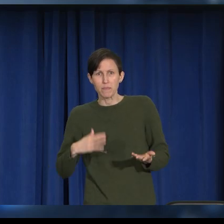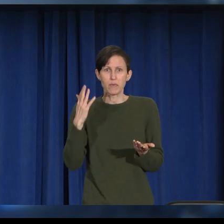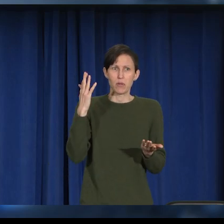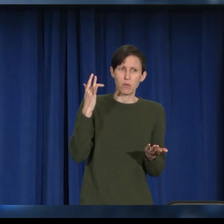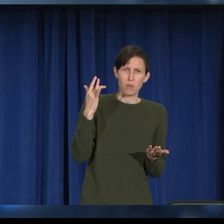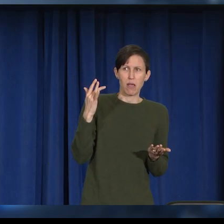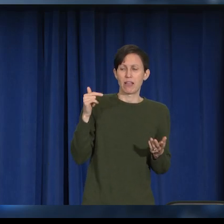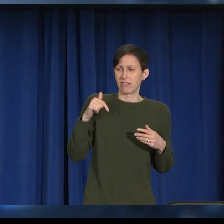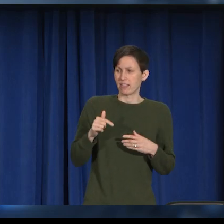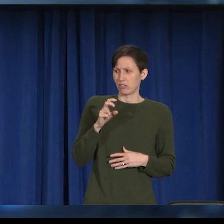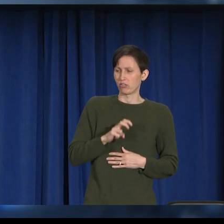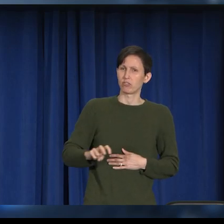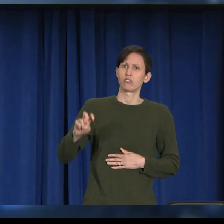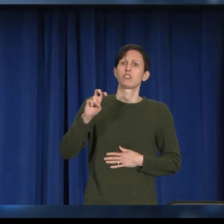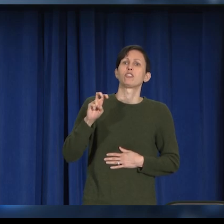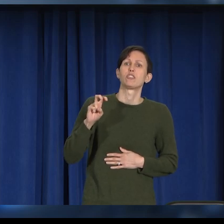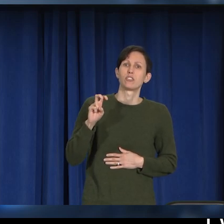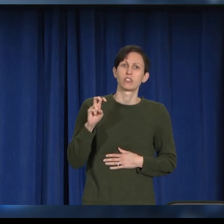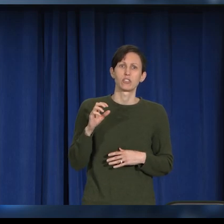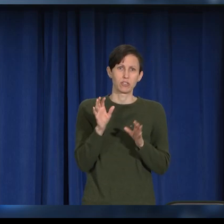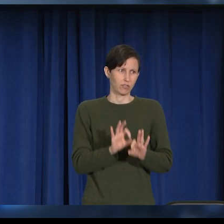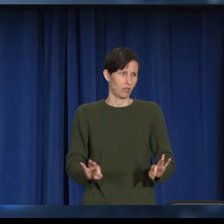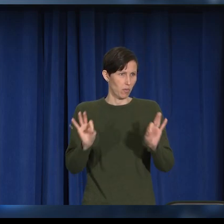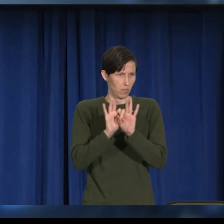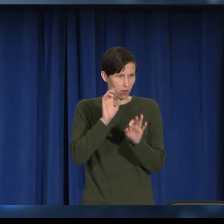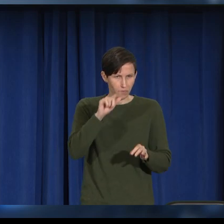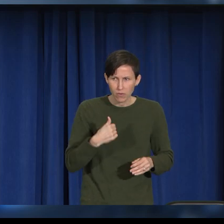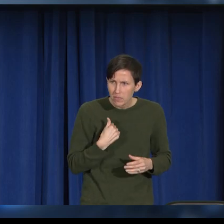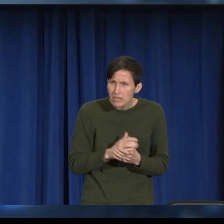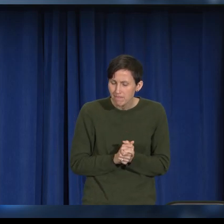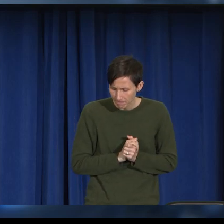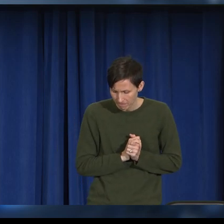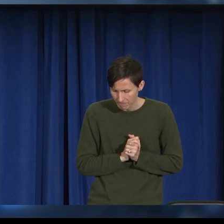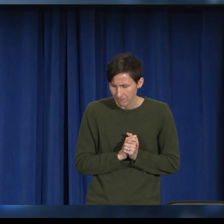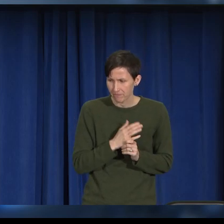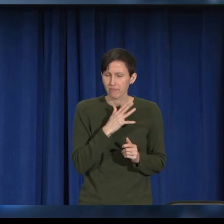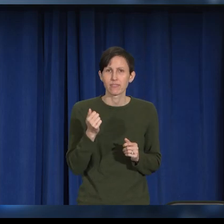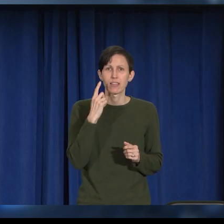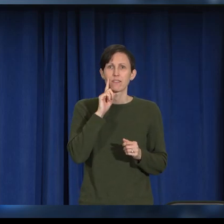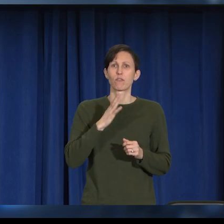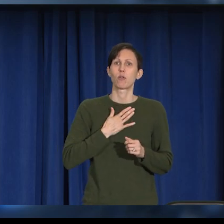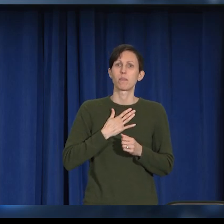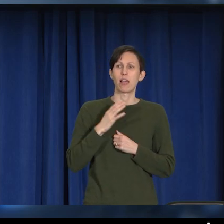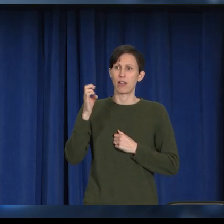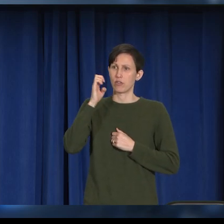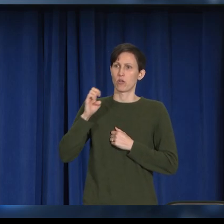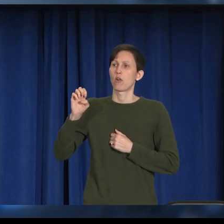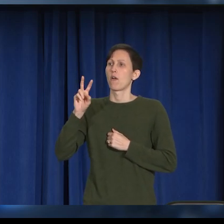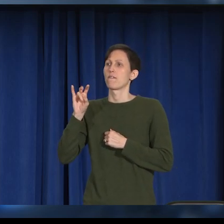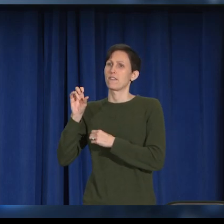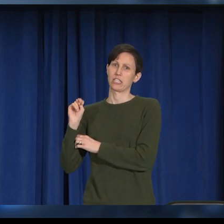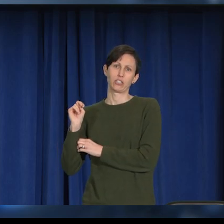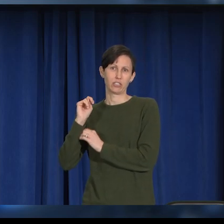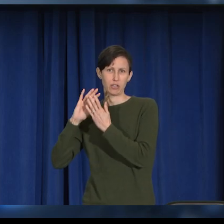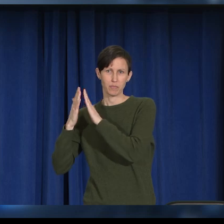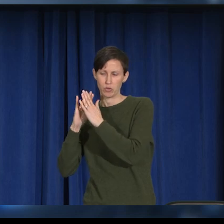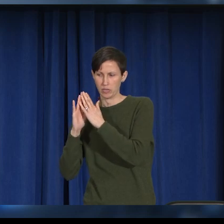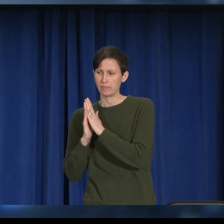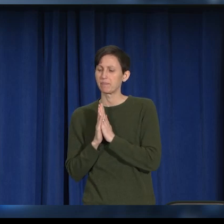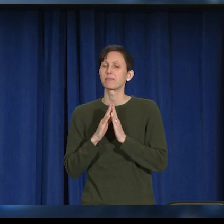this journey has been so important to me and to my neurodivergent community. I'm going to talk